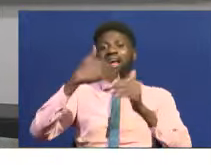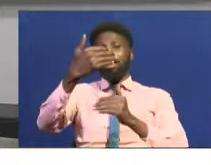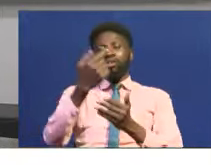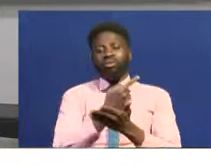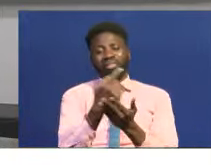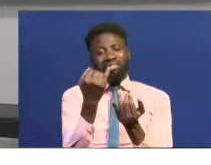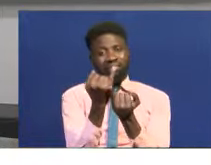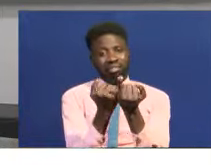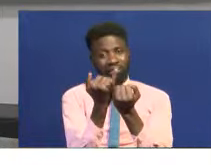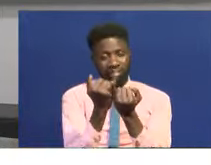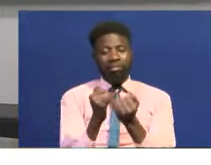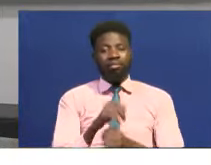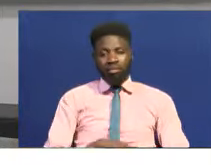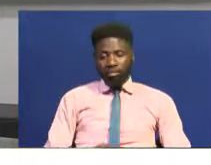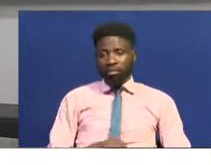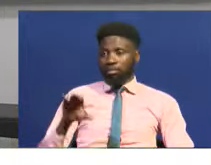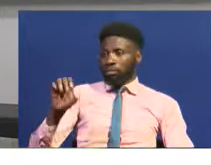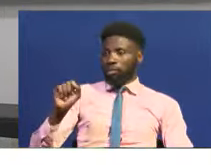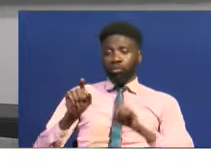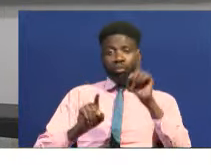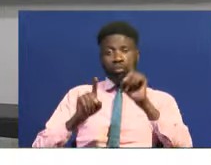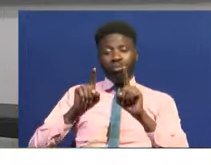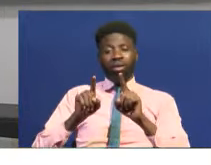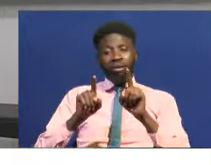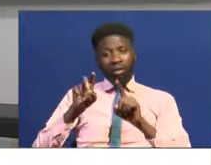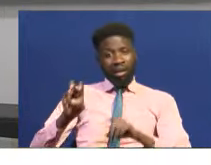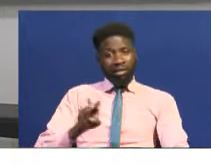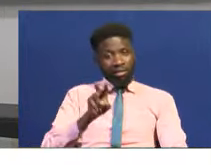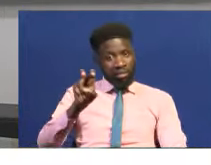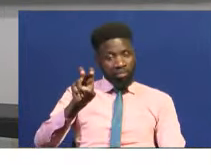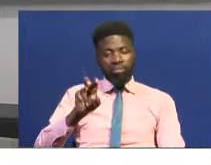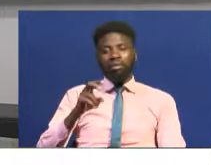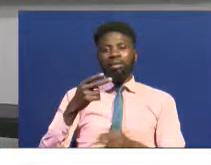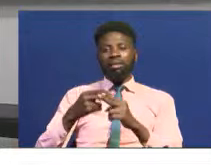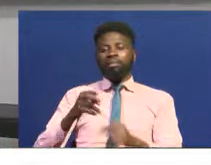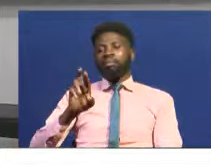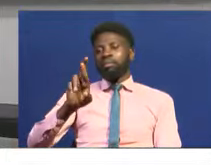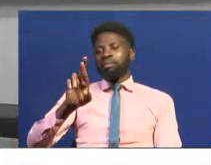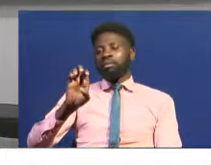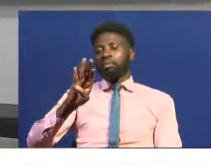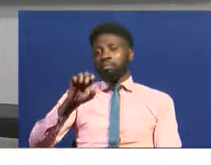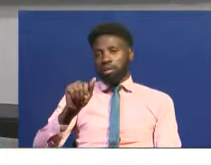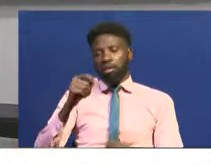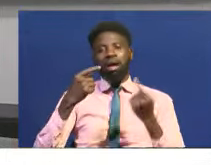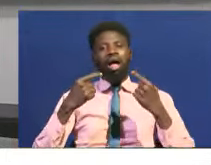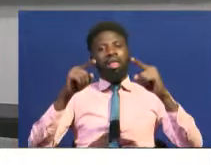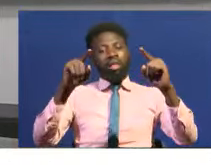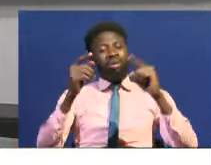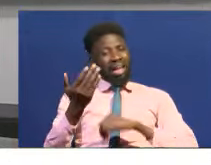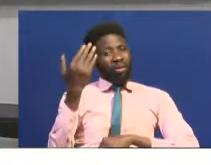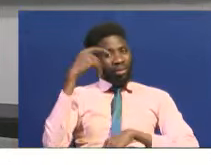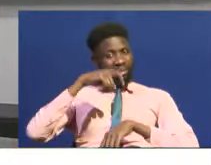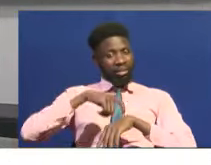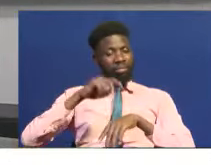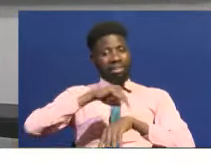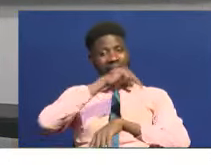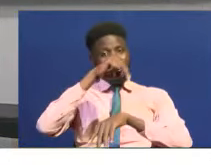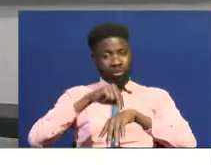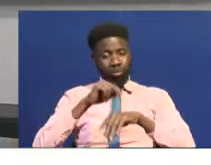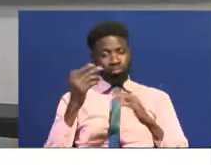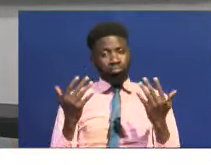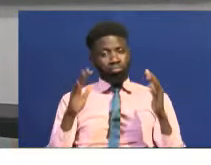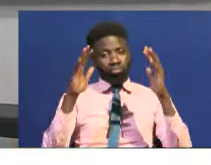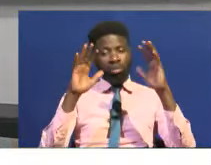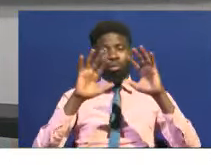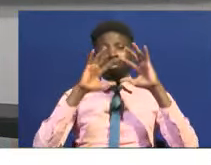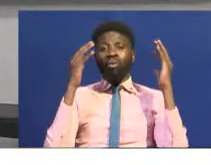Wildlife Cabinet Secretary Rebecca Miano. The Cabinet Secretary announced in Samburu County during the national celebrations to mark World Rhino